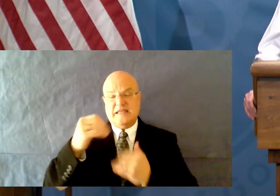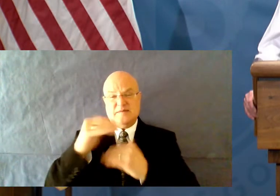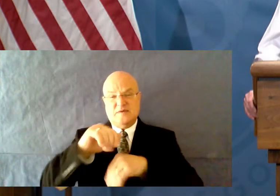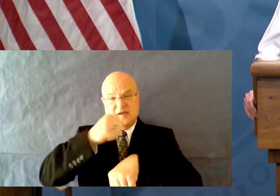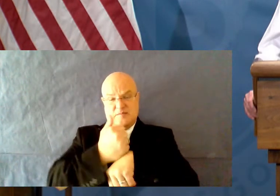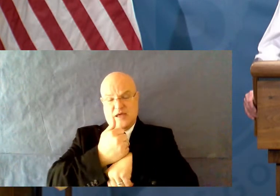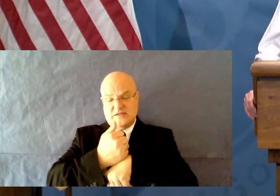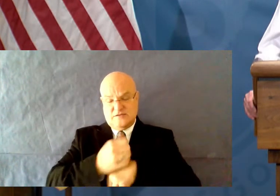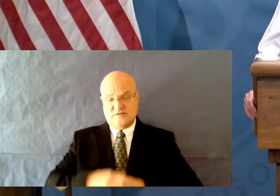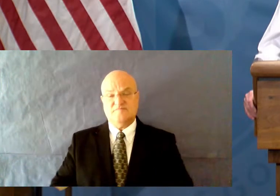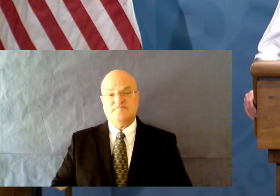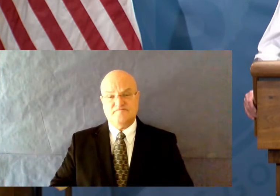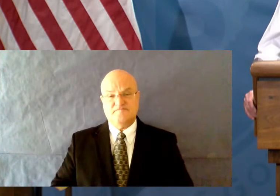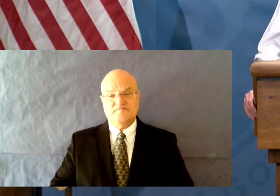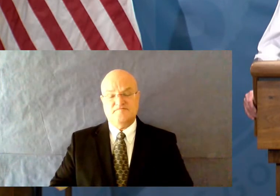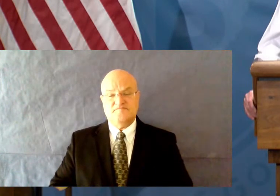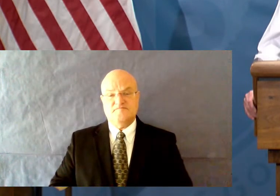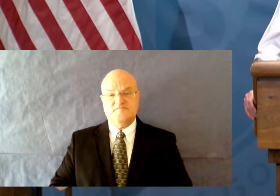for it.